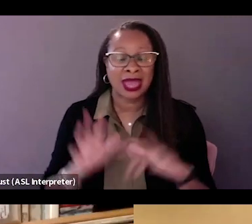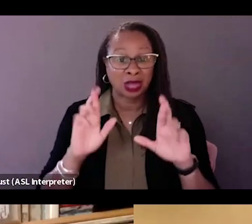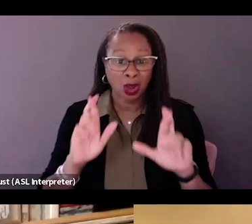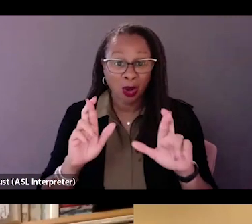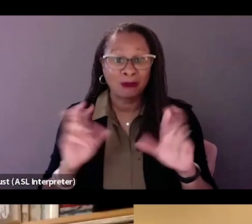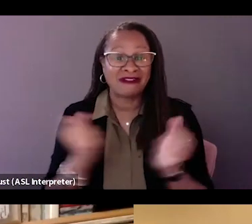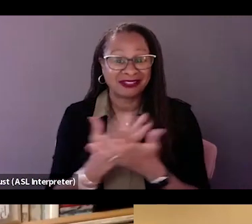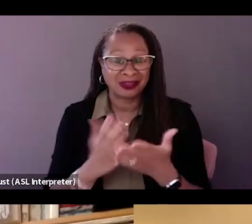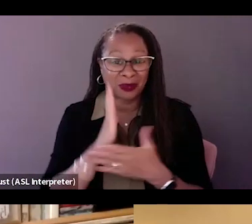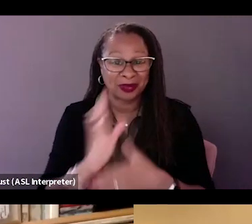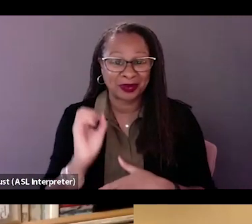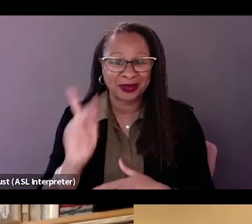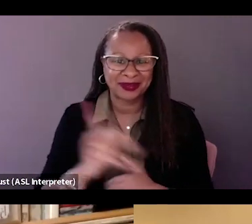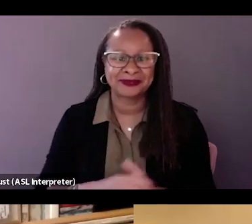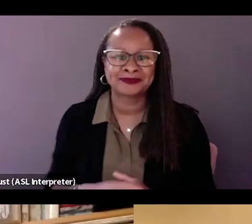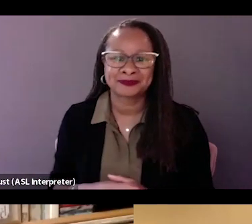all right.